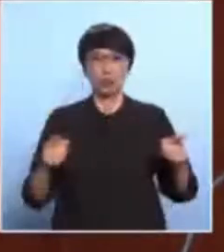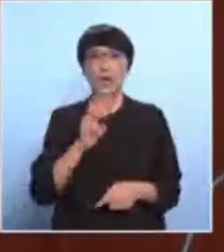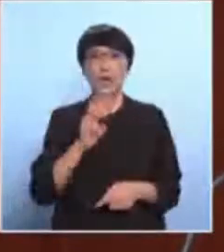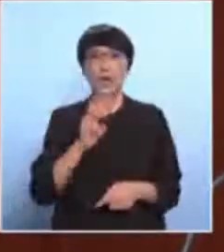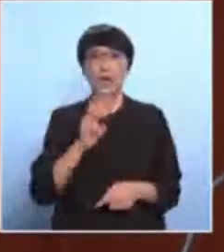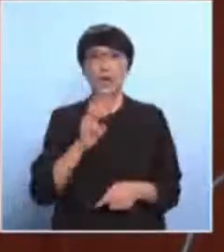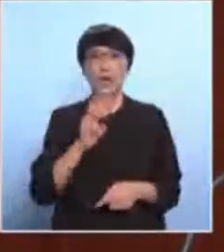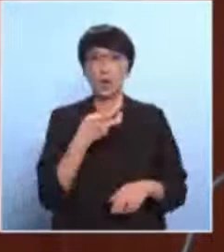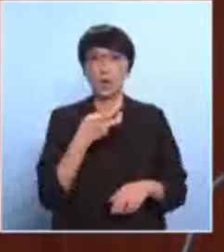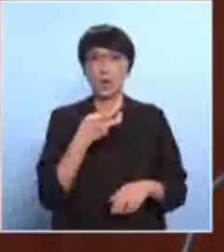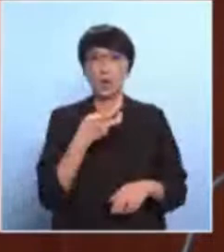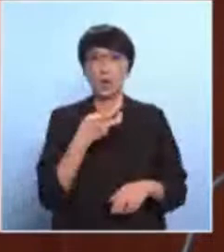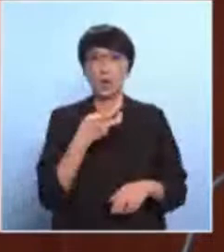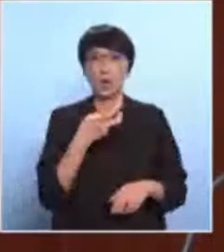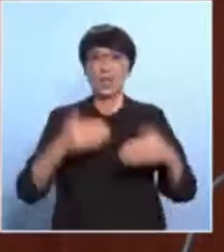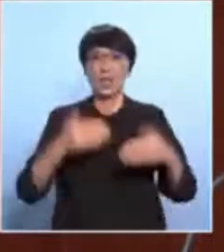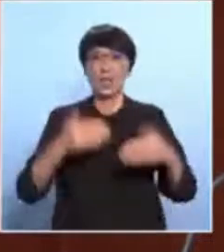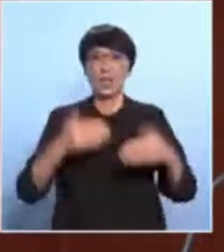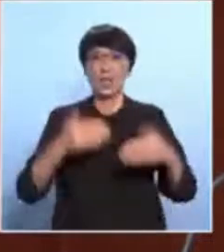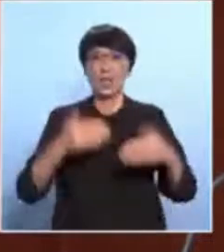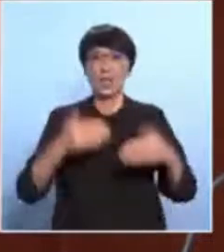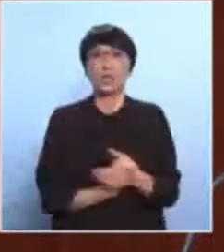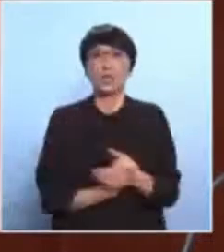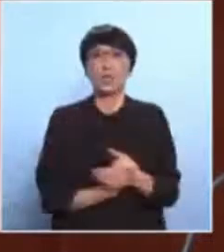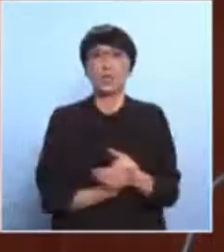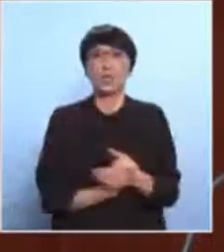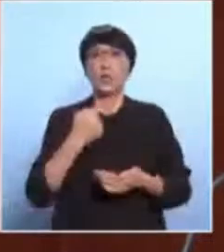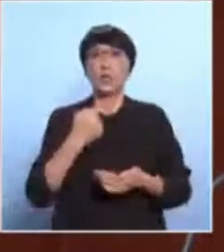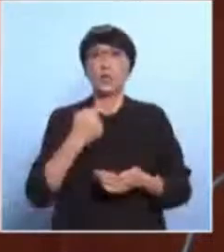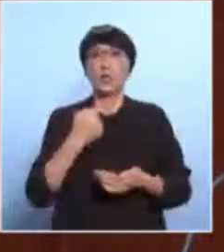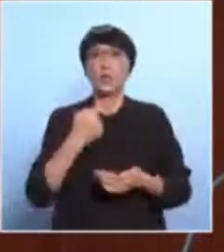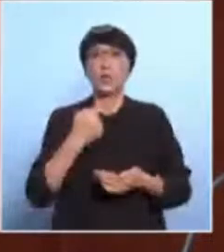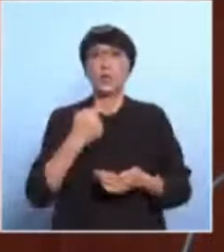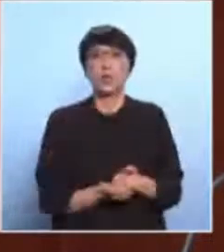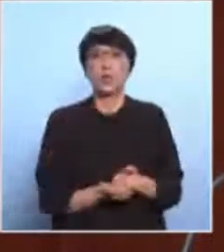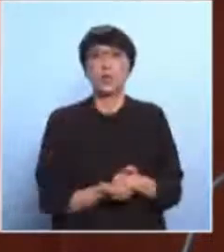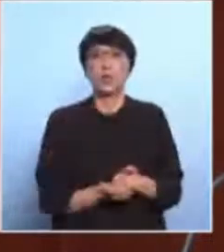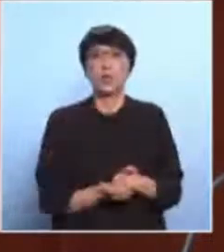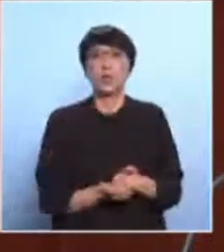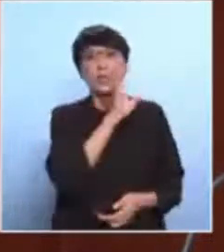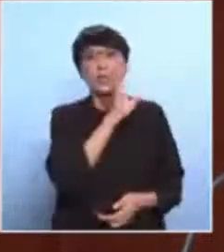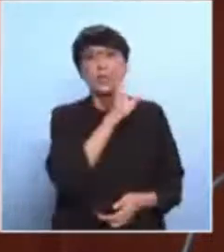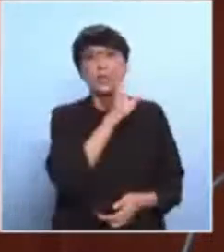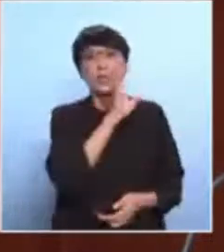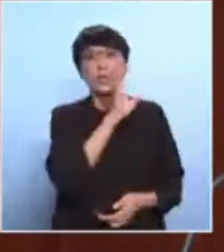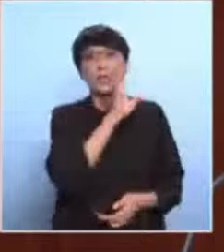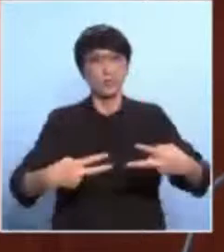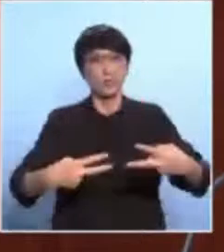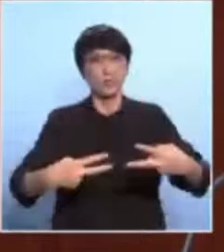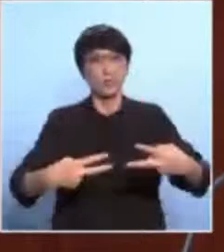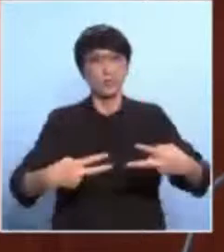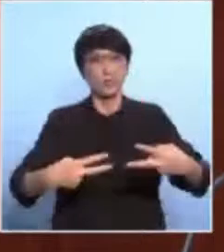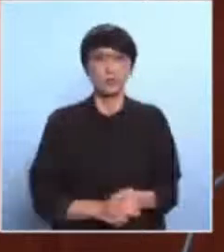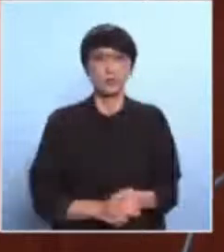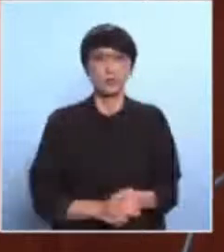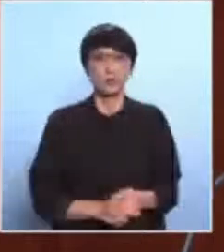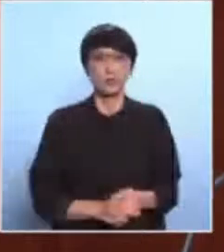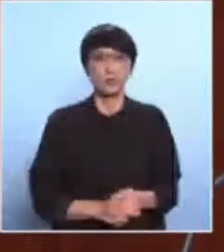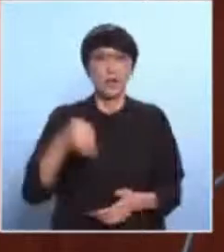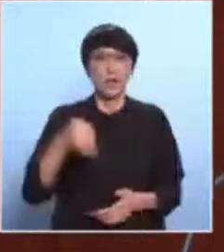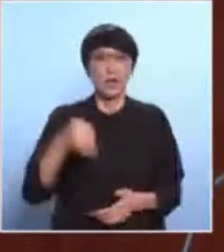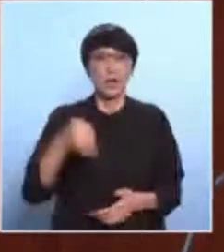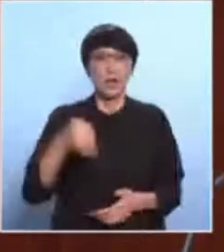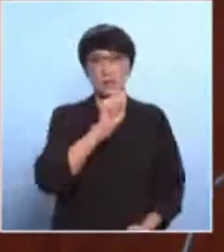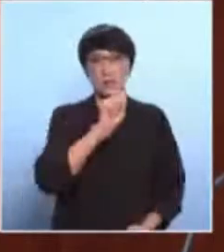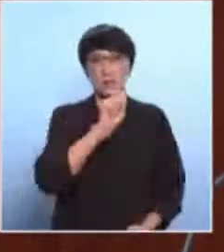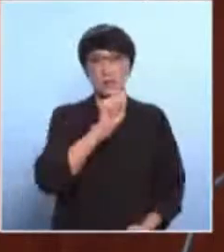uses, including eco-recreational facilities at Changsha, Shuihao, Shekpik, and Pui'o. The Development